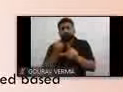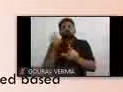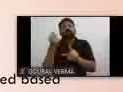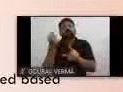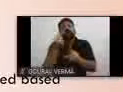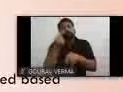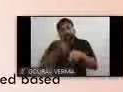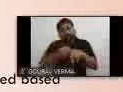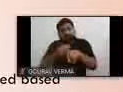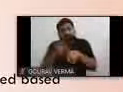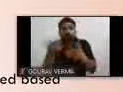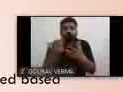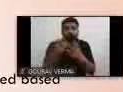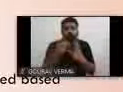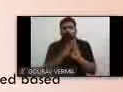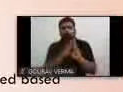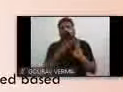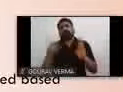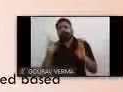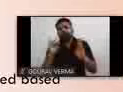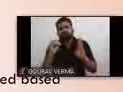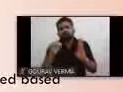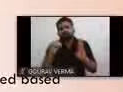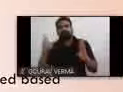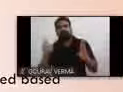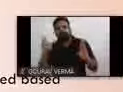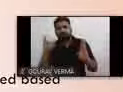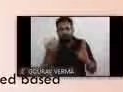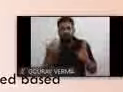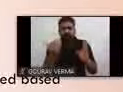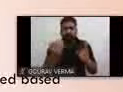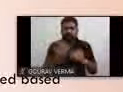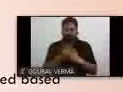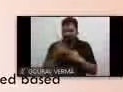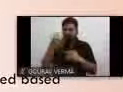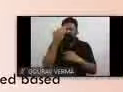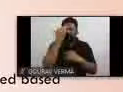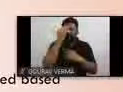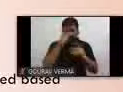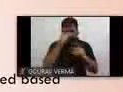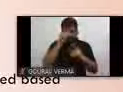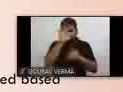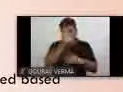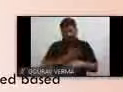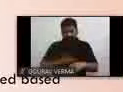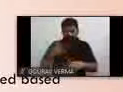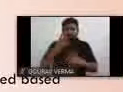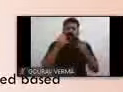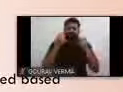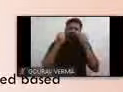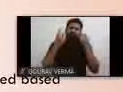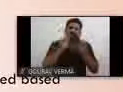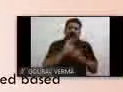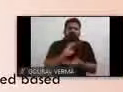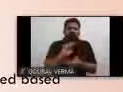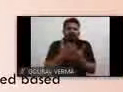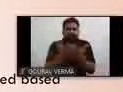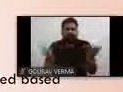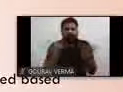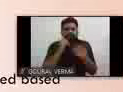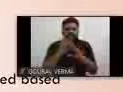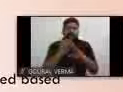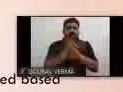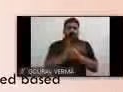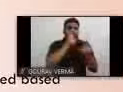little over that. Because as you know, in our country, most of the children, it's an early